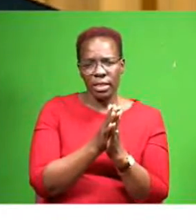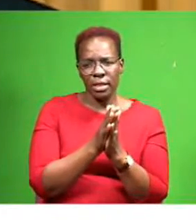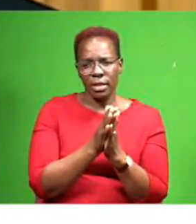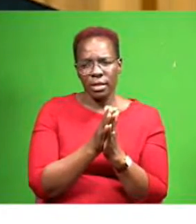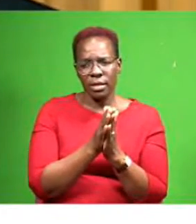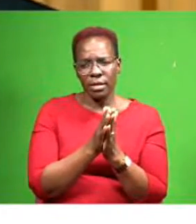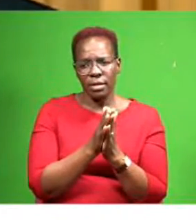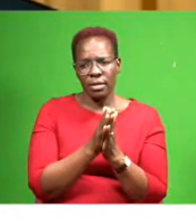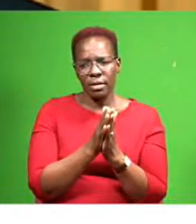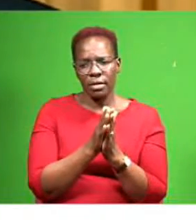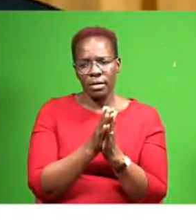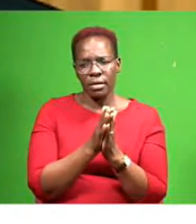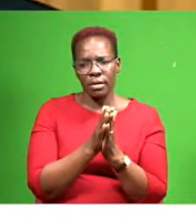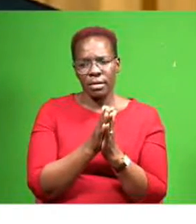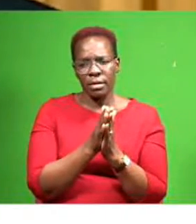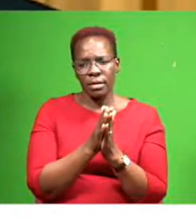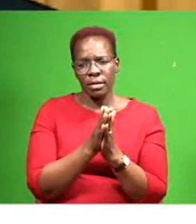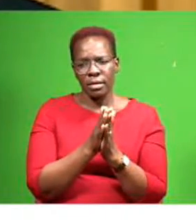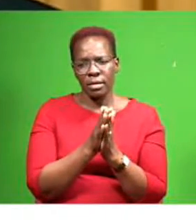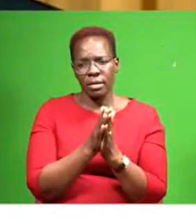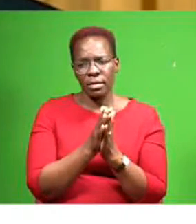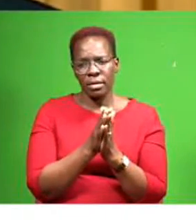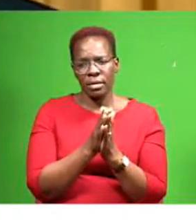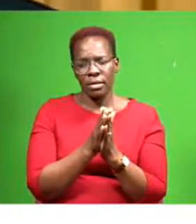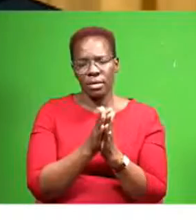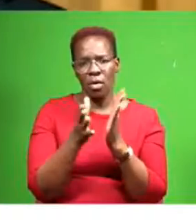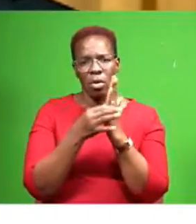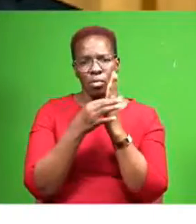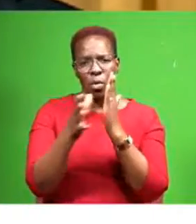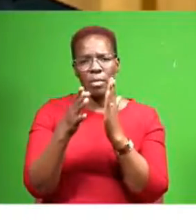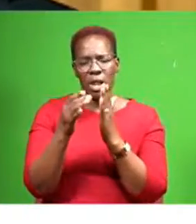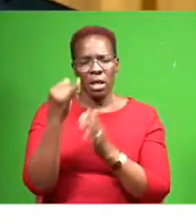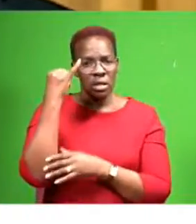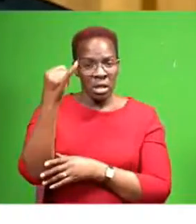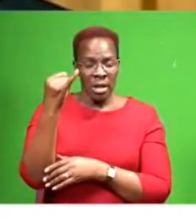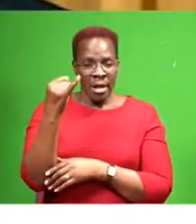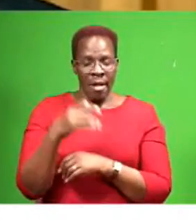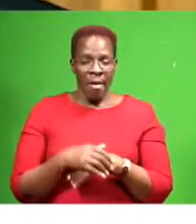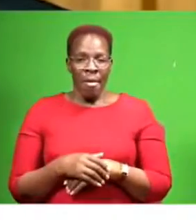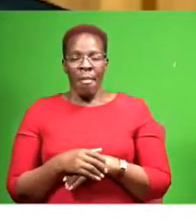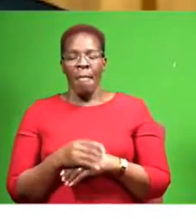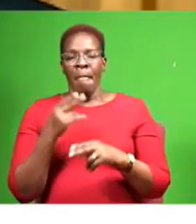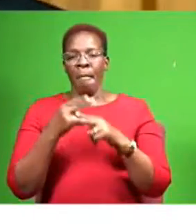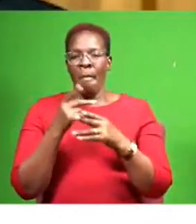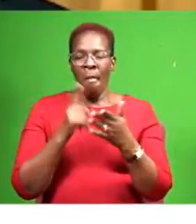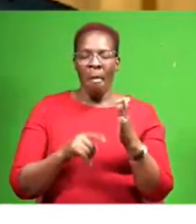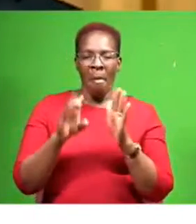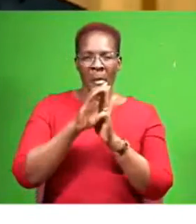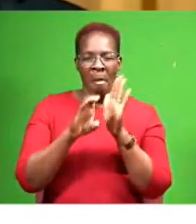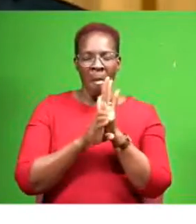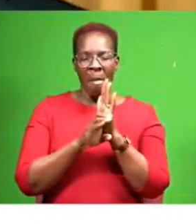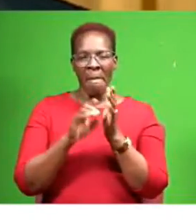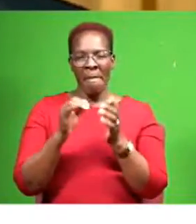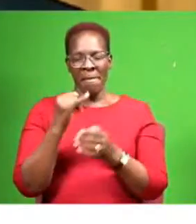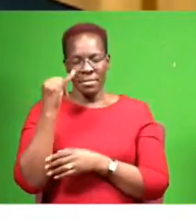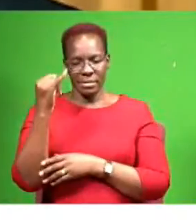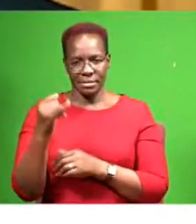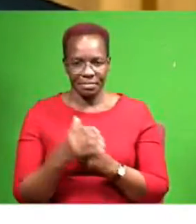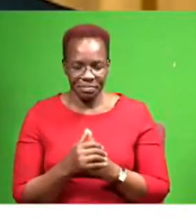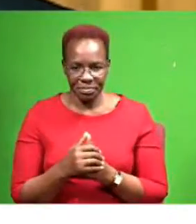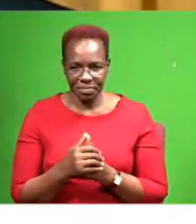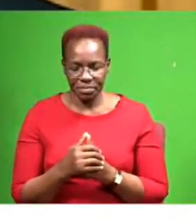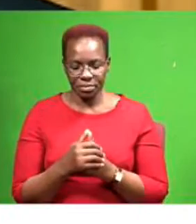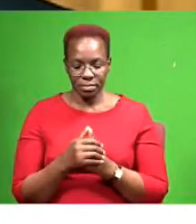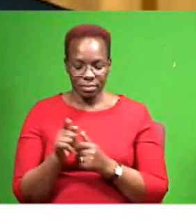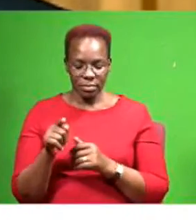referred to as the American equivalent of a popular initiative, which is referred to as a constitutional initiative. And this